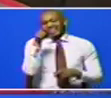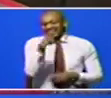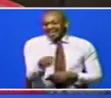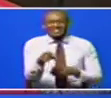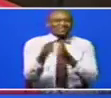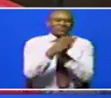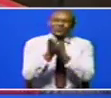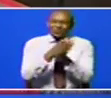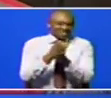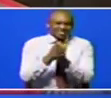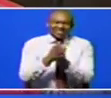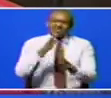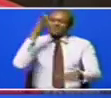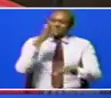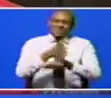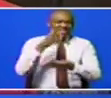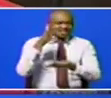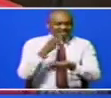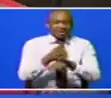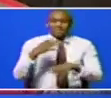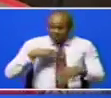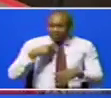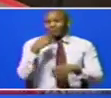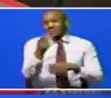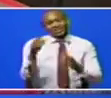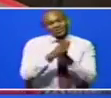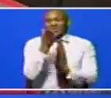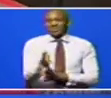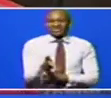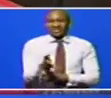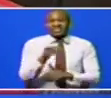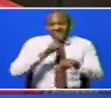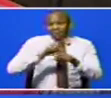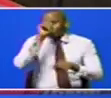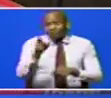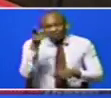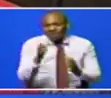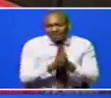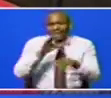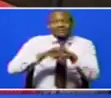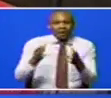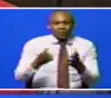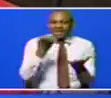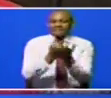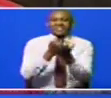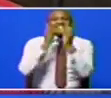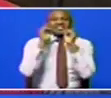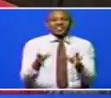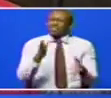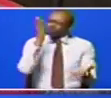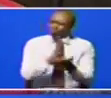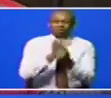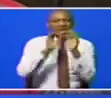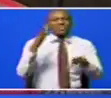of the matter is, those who are issuing out those stories, when you question them, there's no evidence, and it wasn't